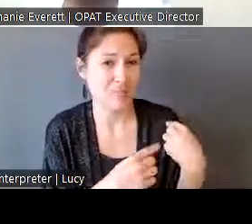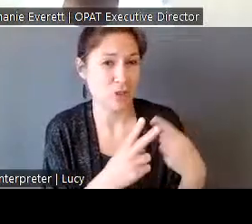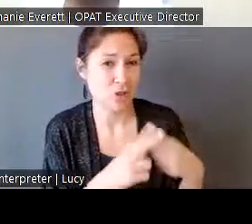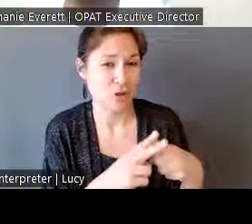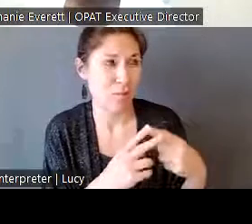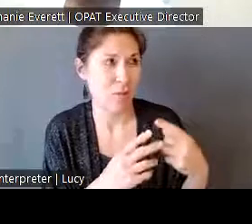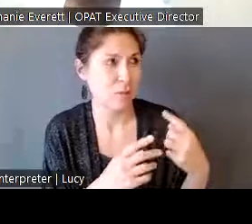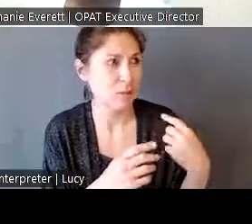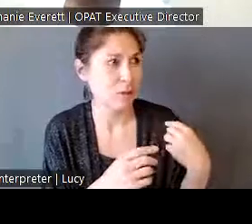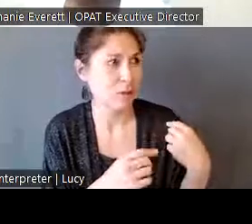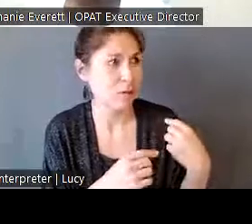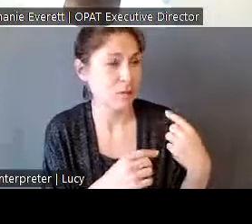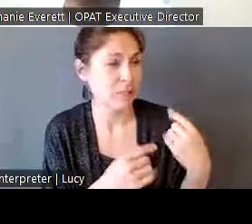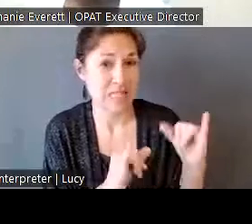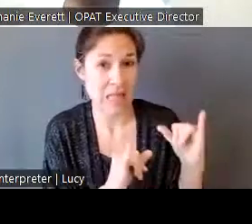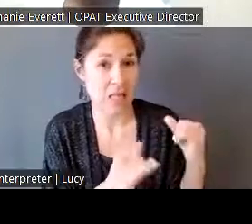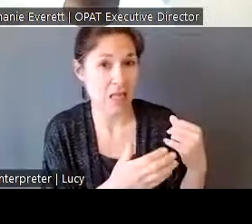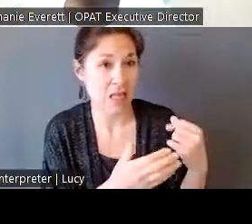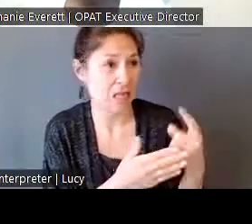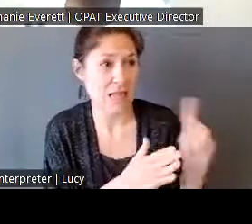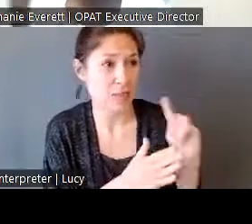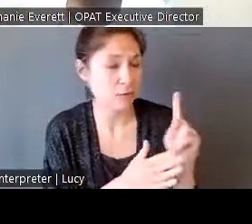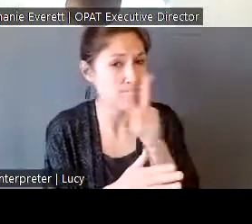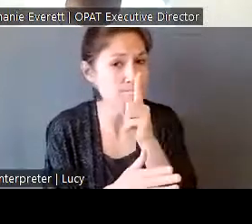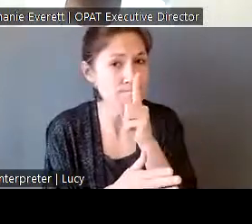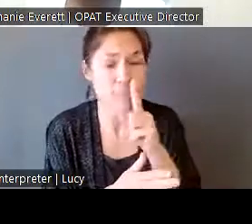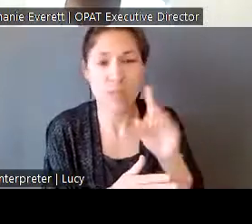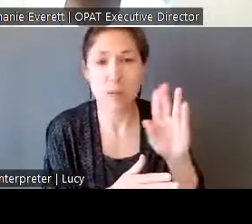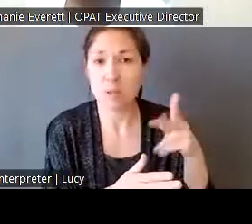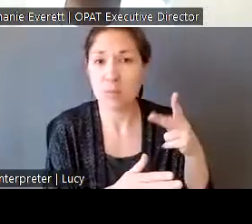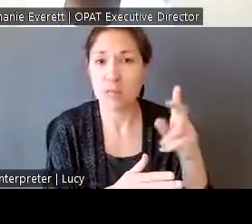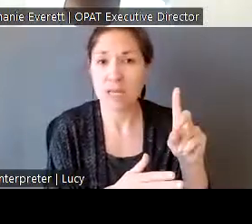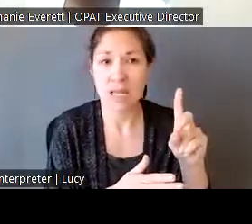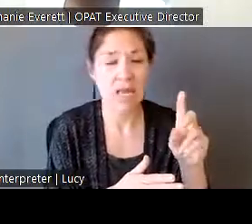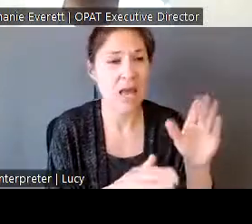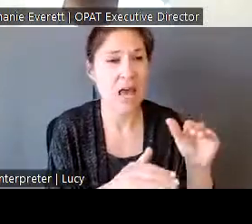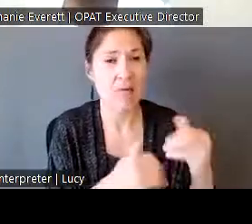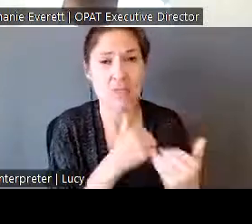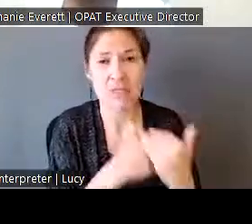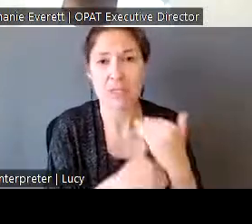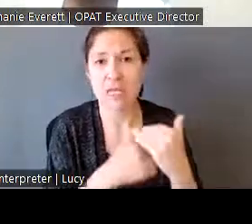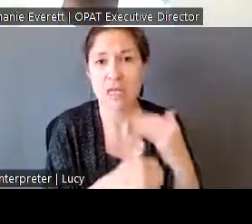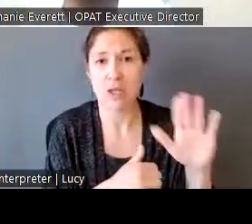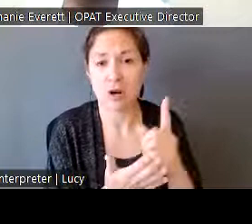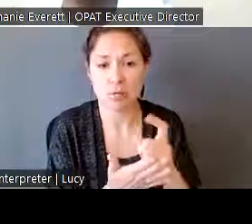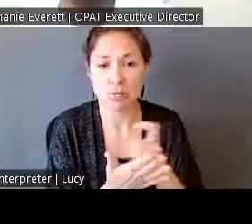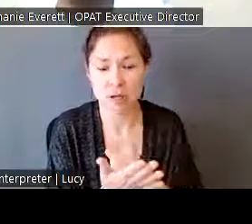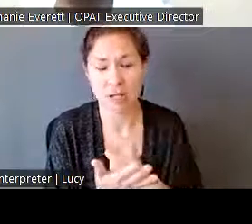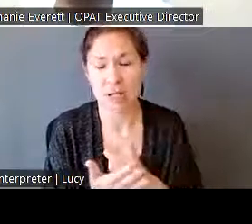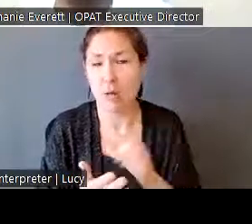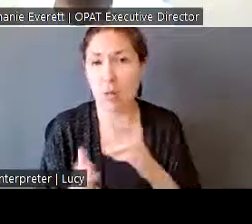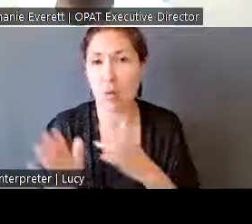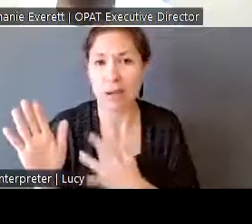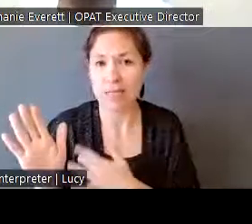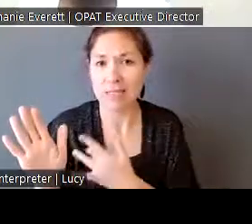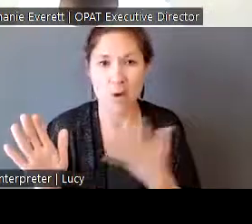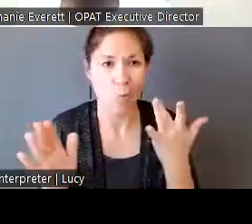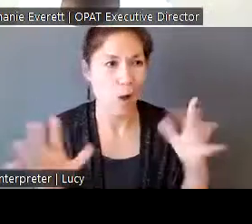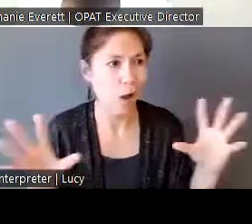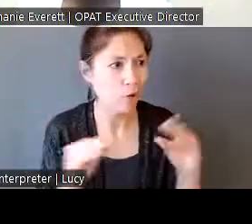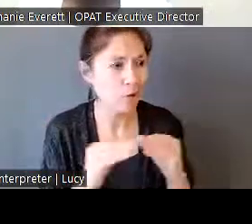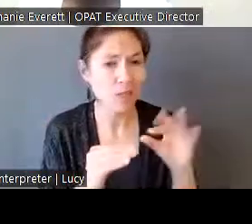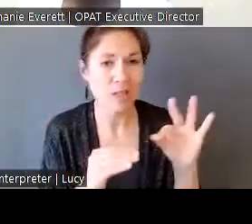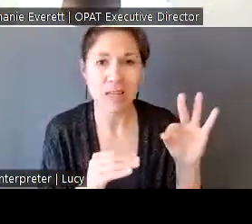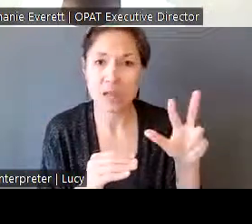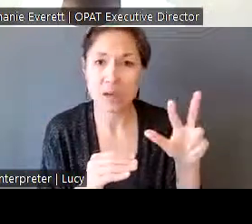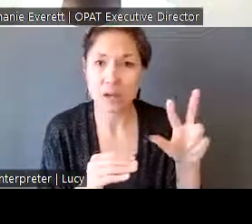of the questionnaires or attestations because there's 932. And I don't know if they're going to meet their